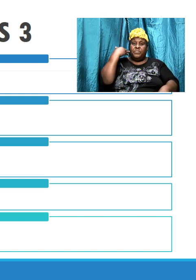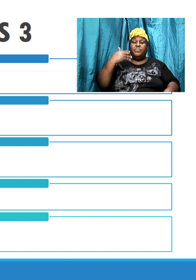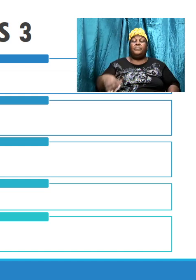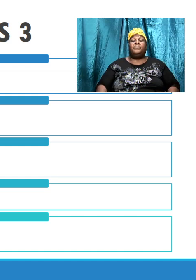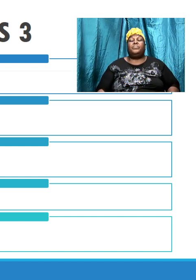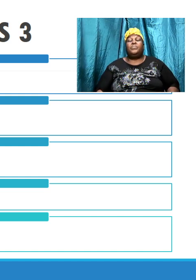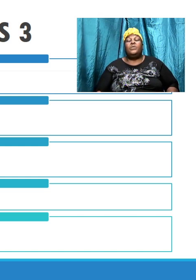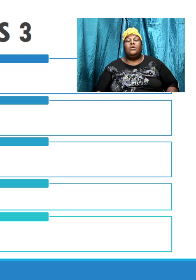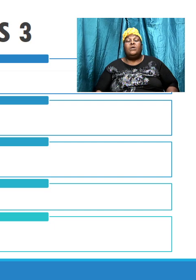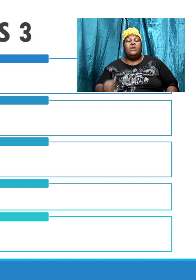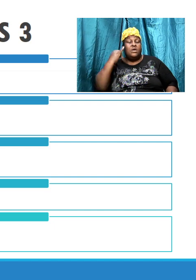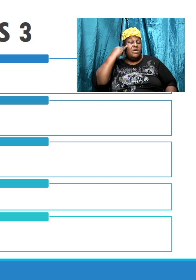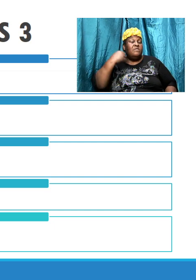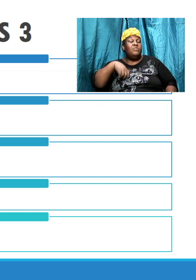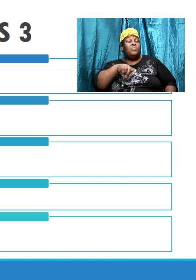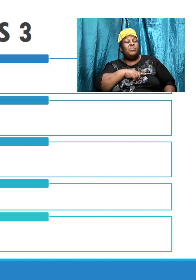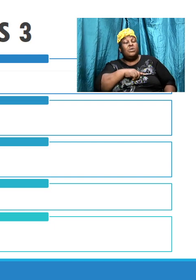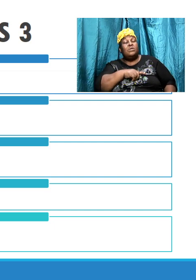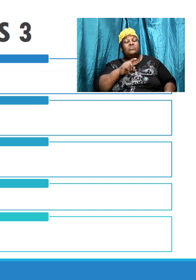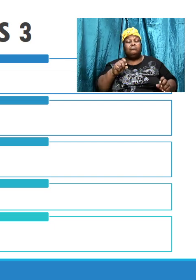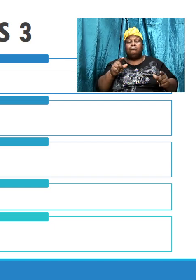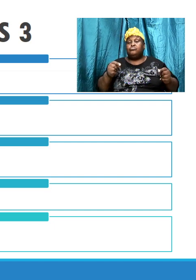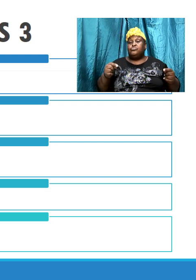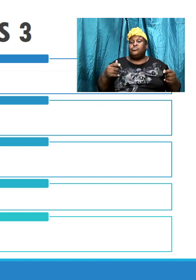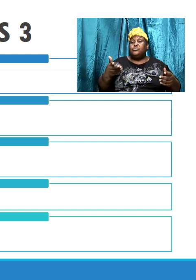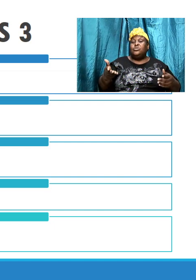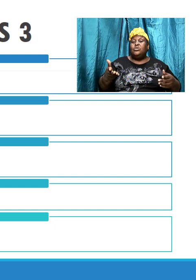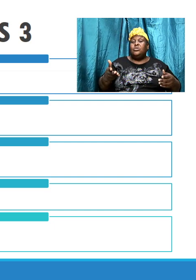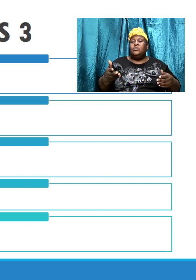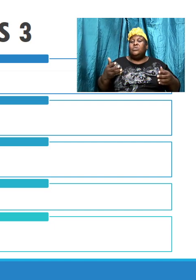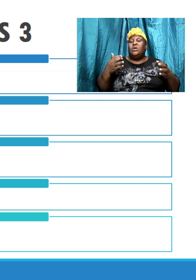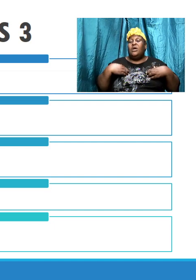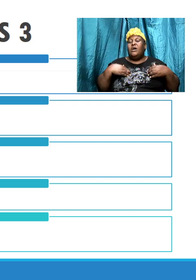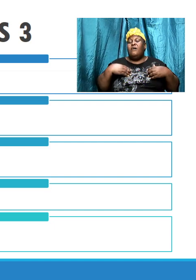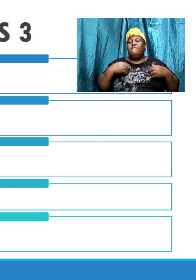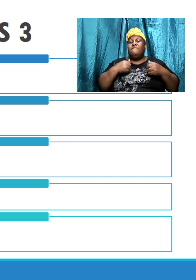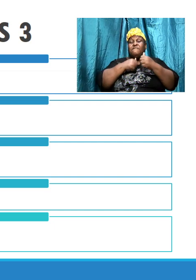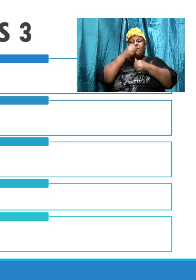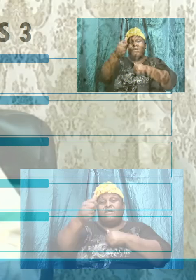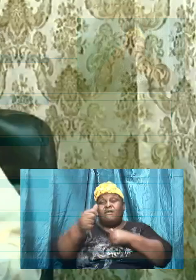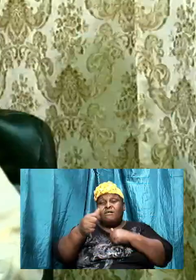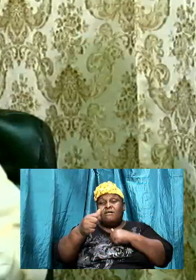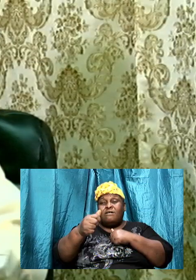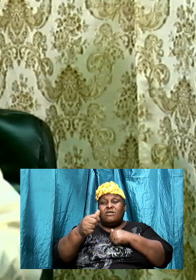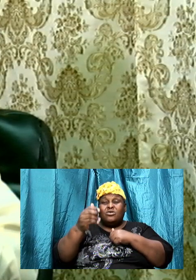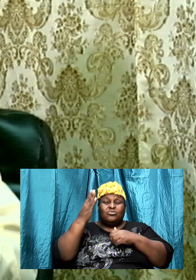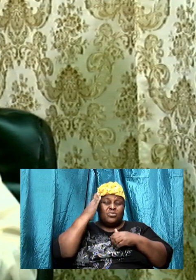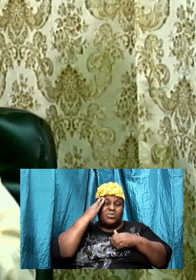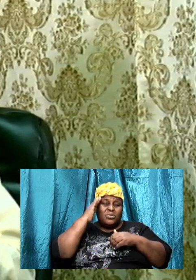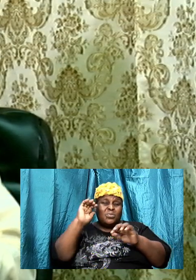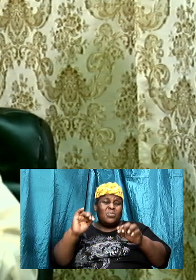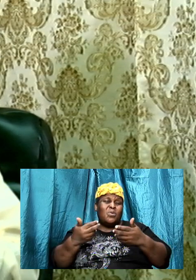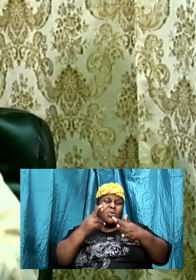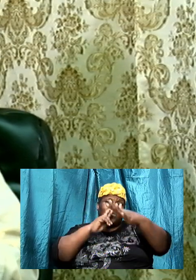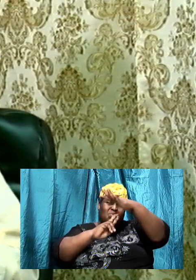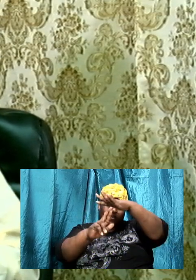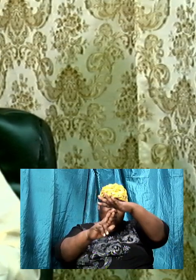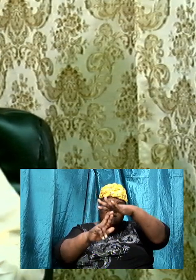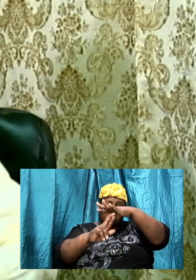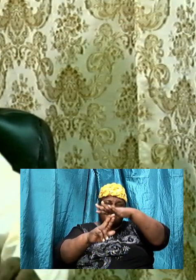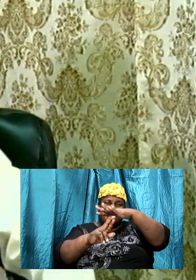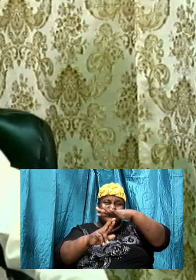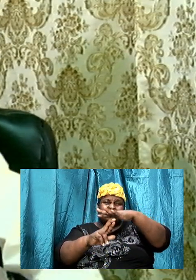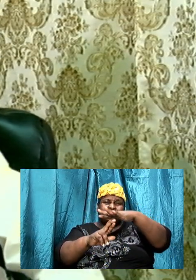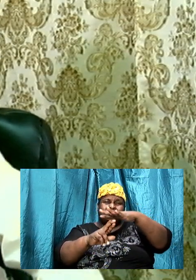it will go. If we should do that, then it will go far in having us understand the type of reverence you should have for your own body, the